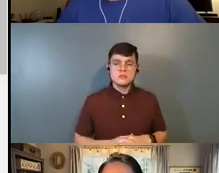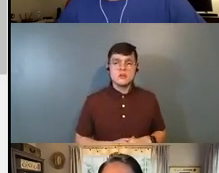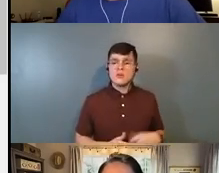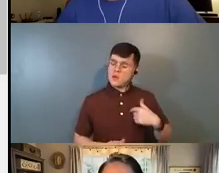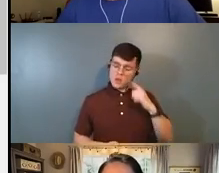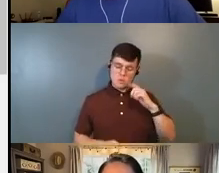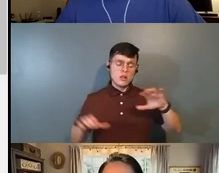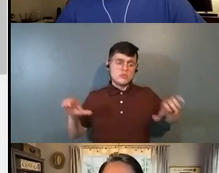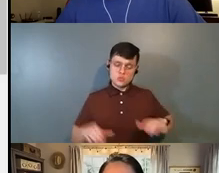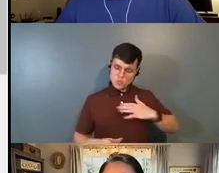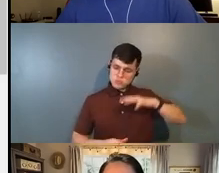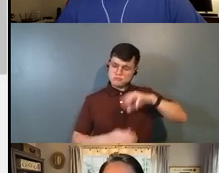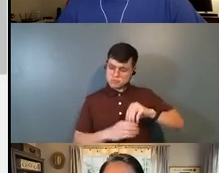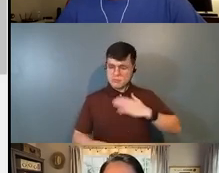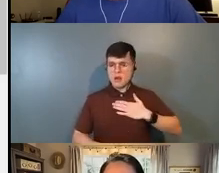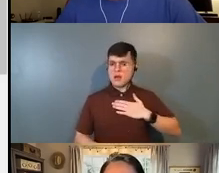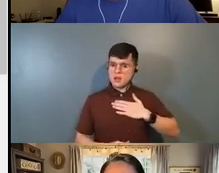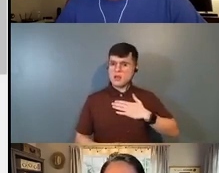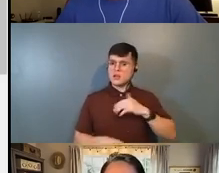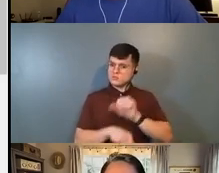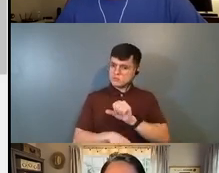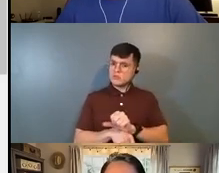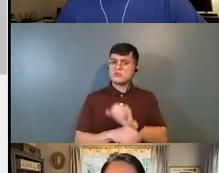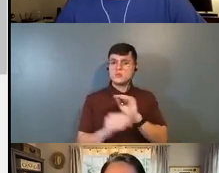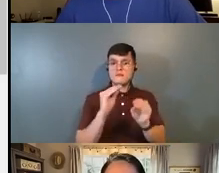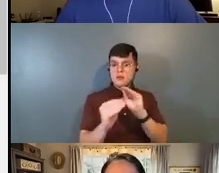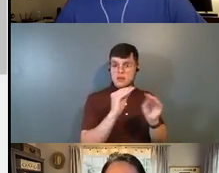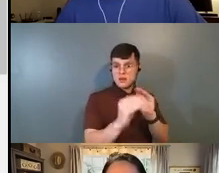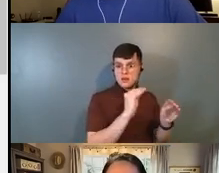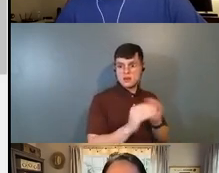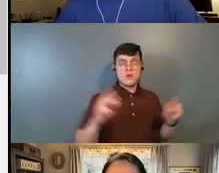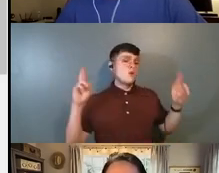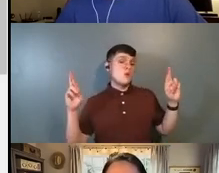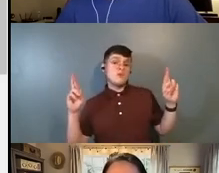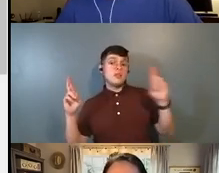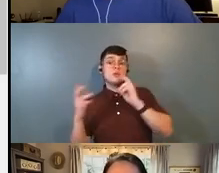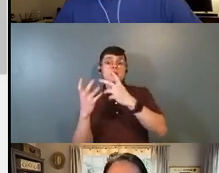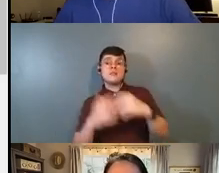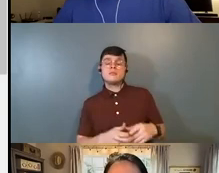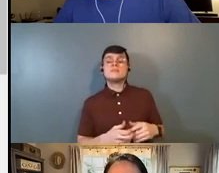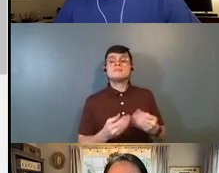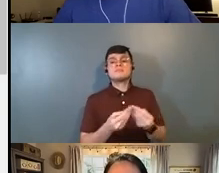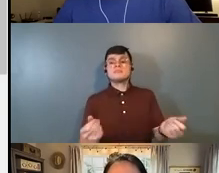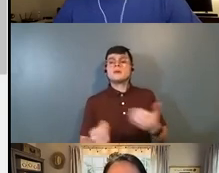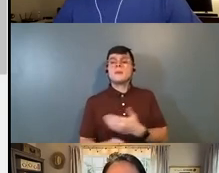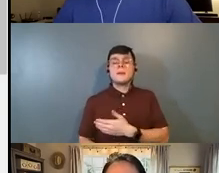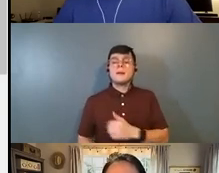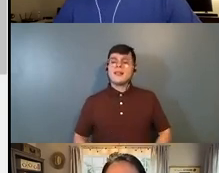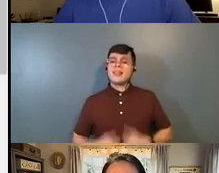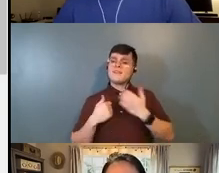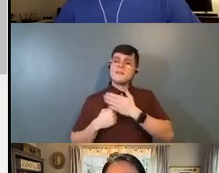part to get these things fixed, and hopefully it'll make life a little better for those that